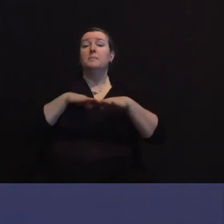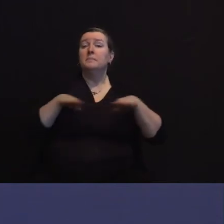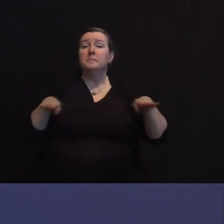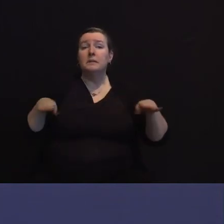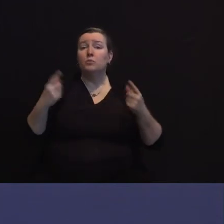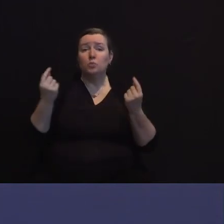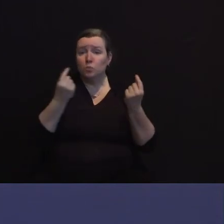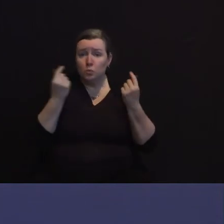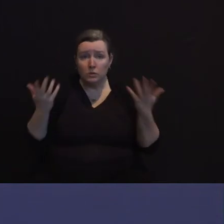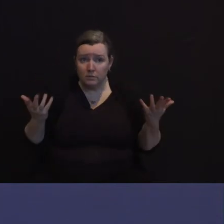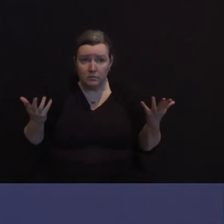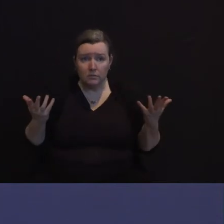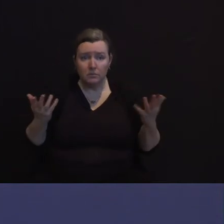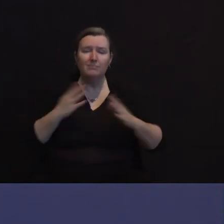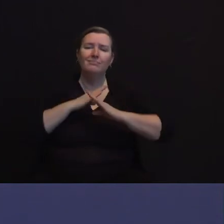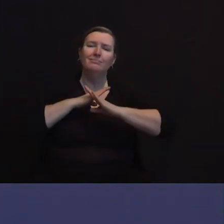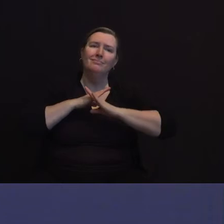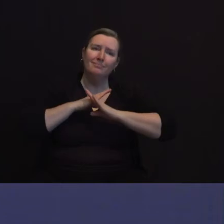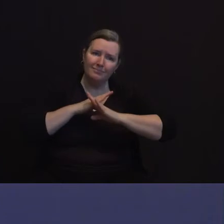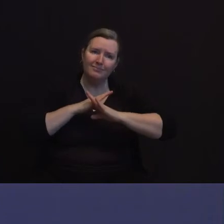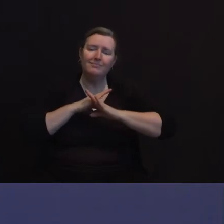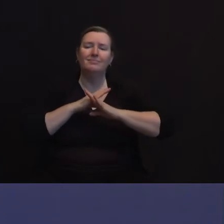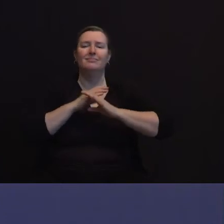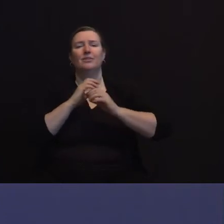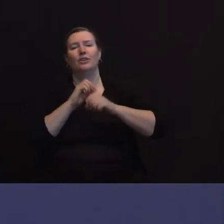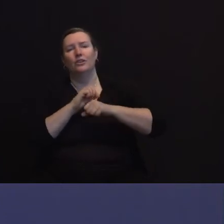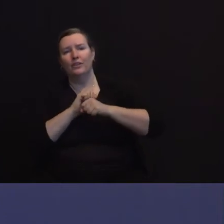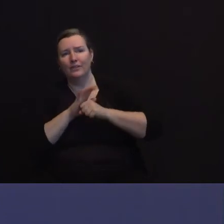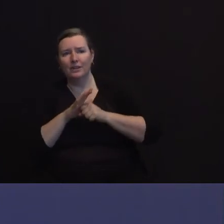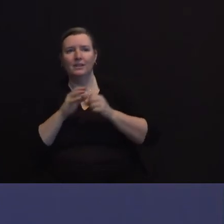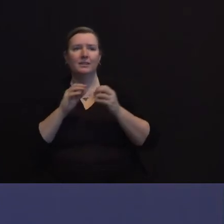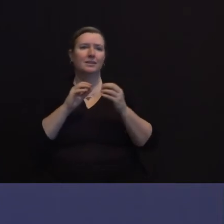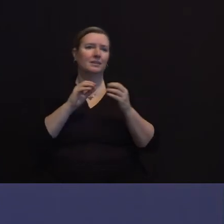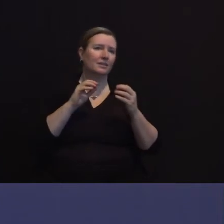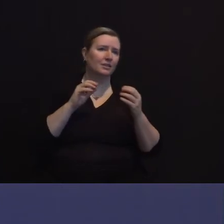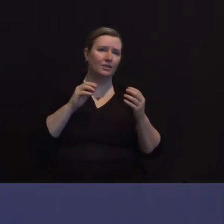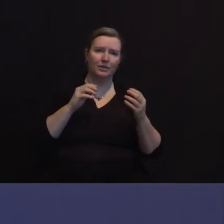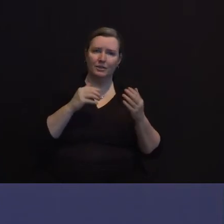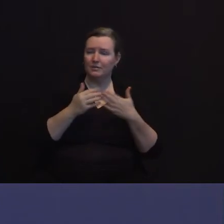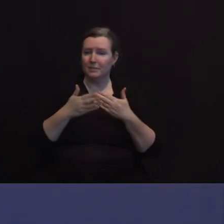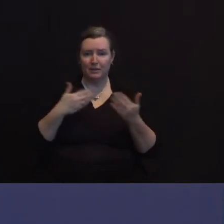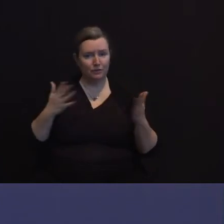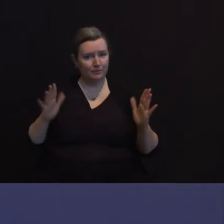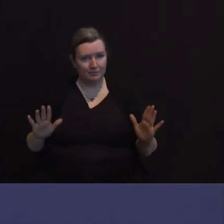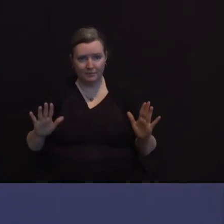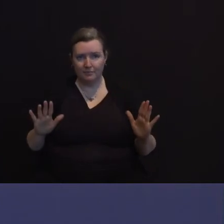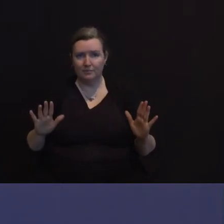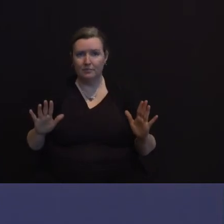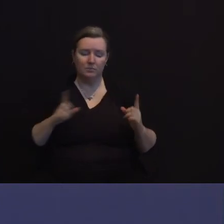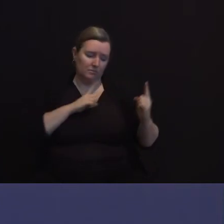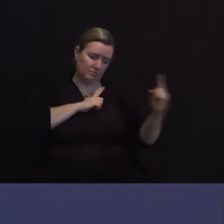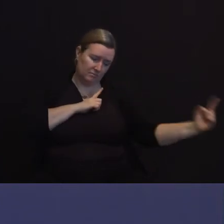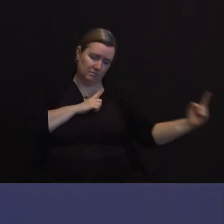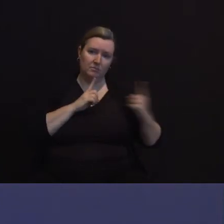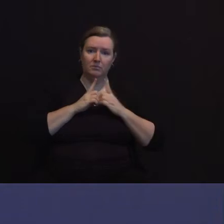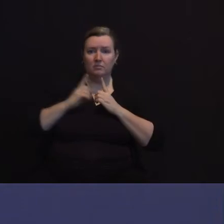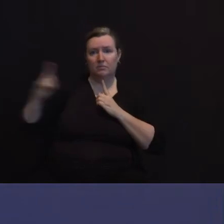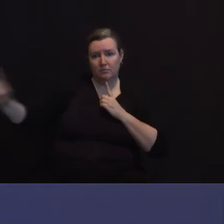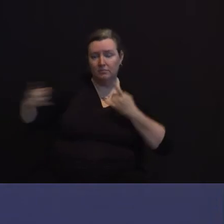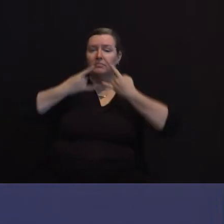against coronavirus, whether it's variant 1, 2, 3, or 4, social distancing, mask